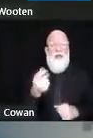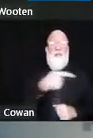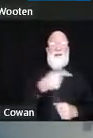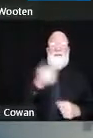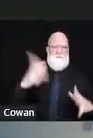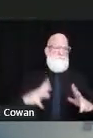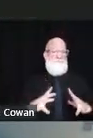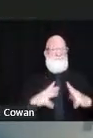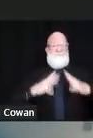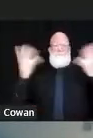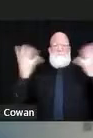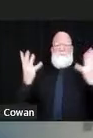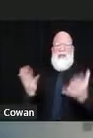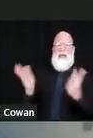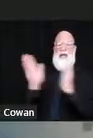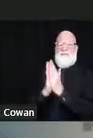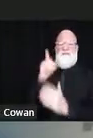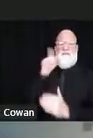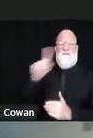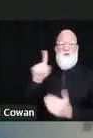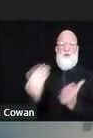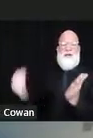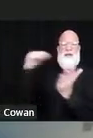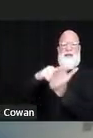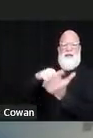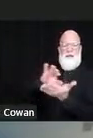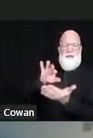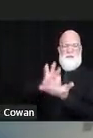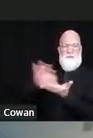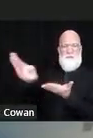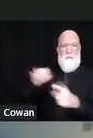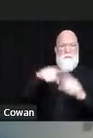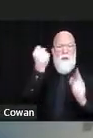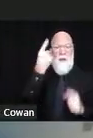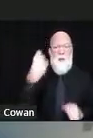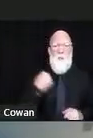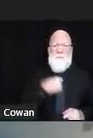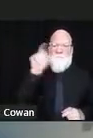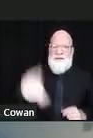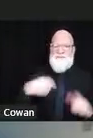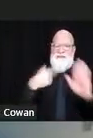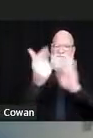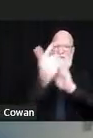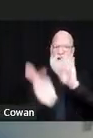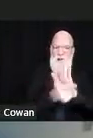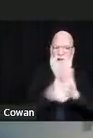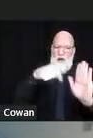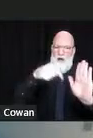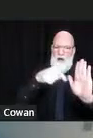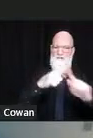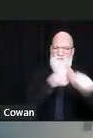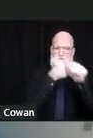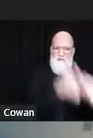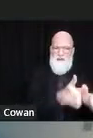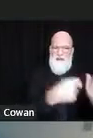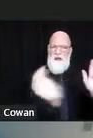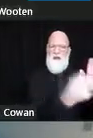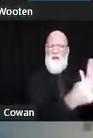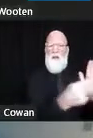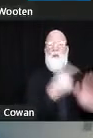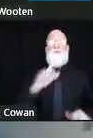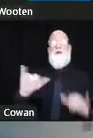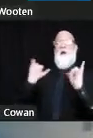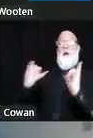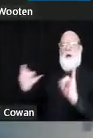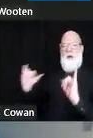follow right and there's nothing currently in Georgia law that would spell out a recertification of signatures right right